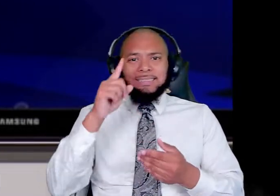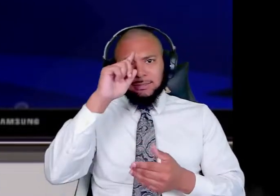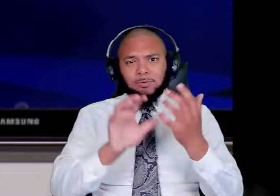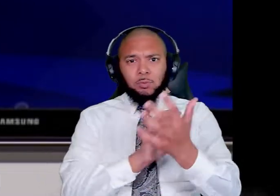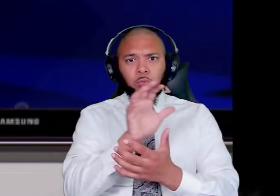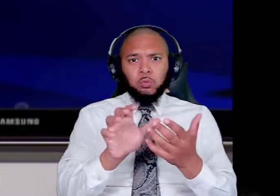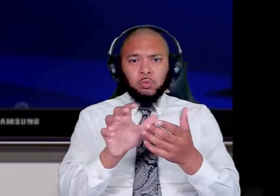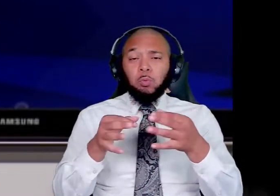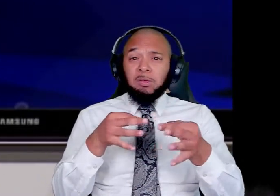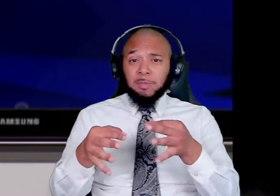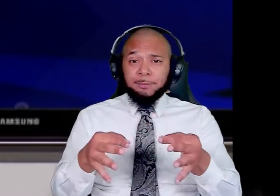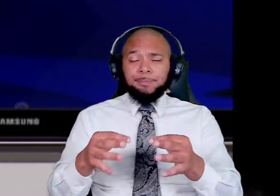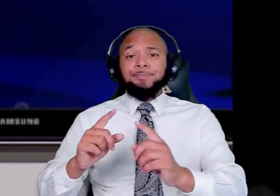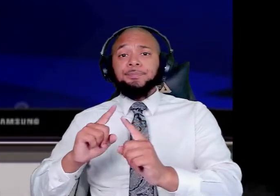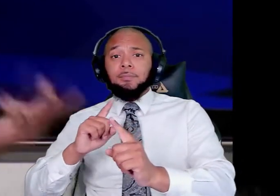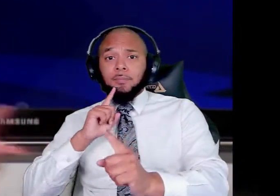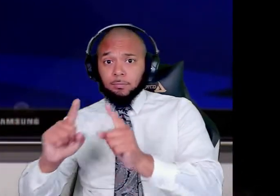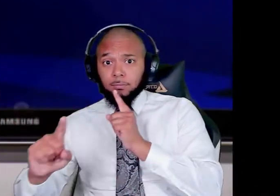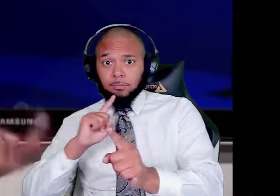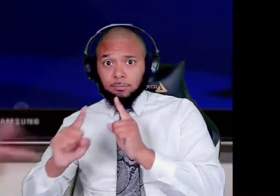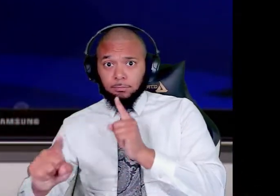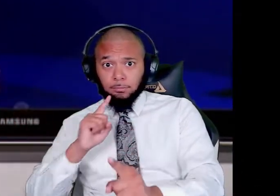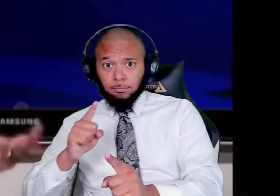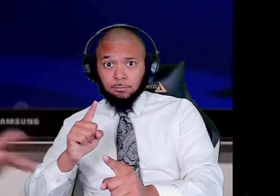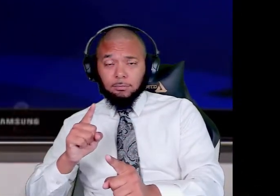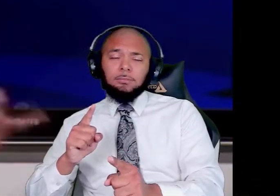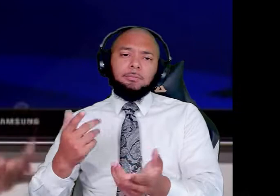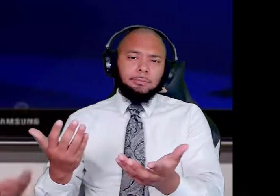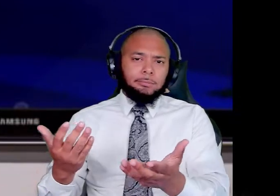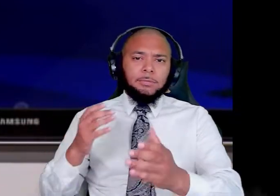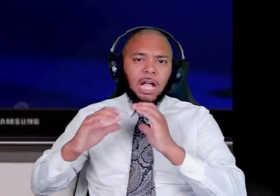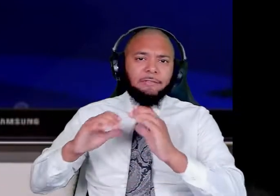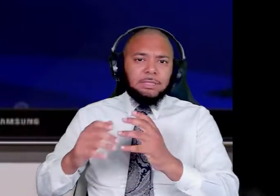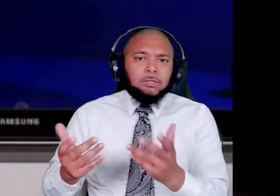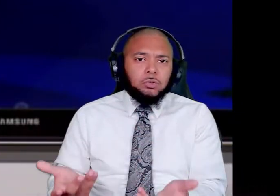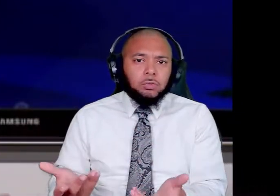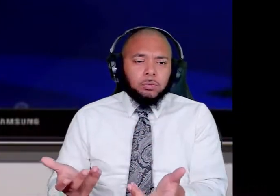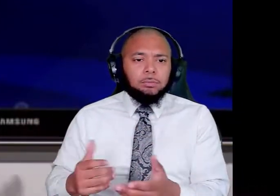mean. Dialogue is the conversation people have with each other.